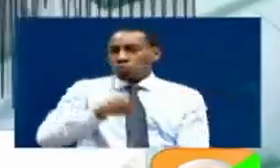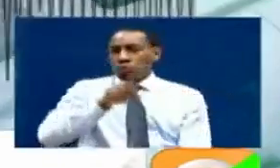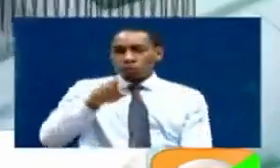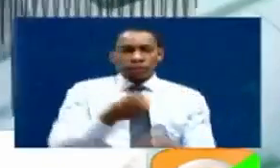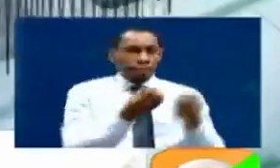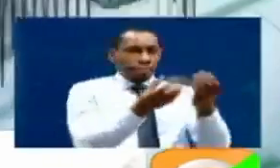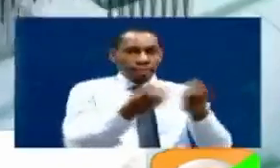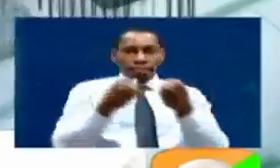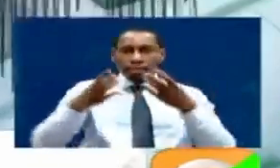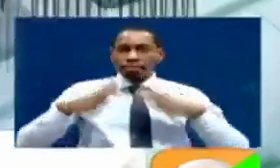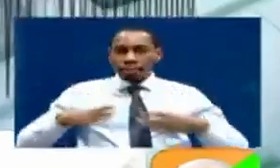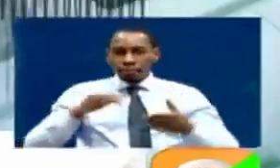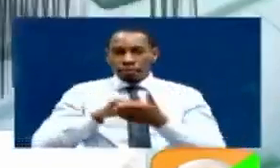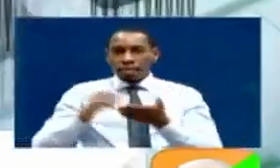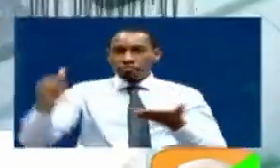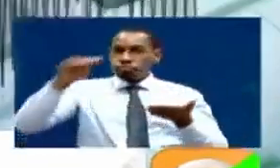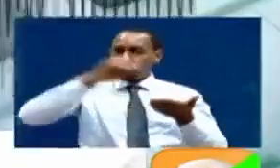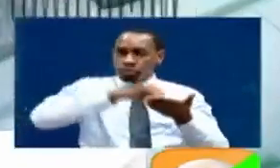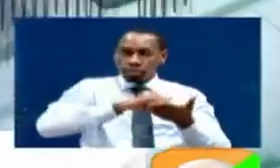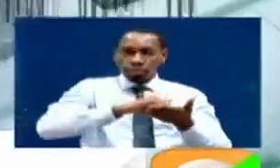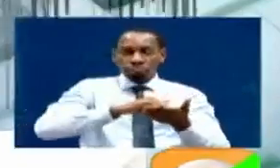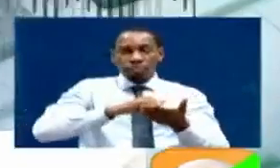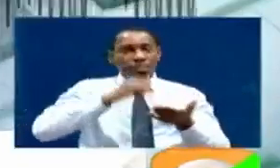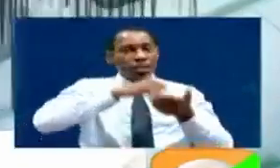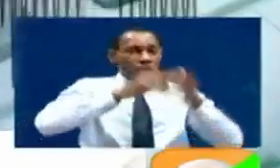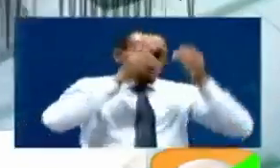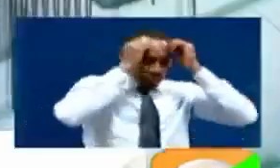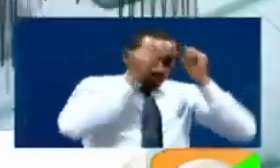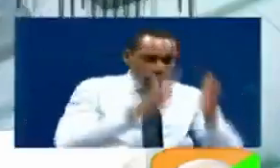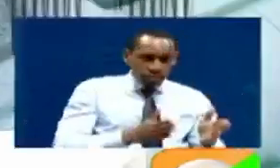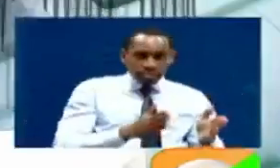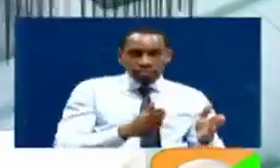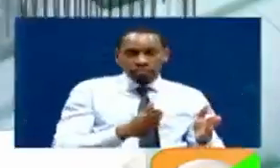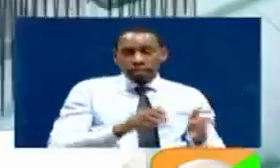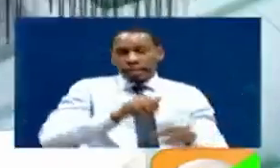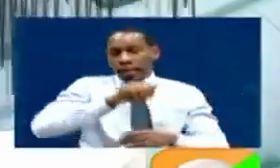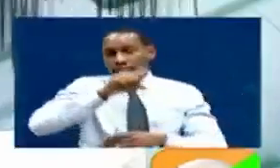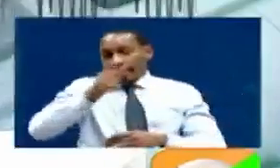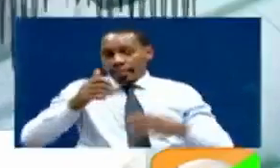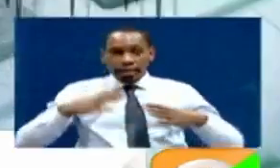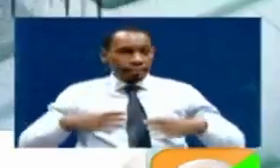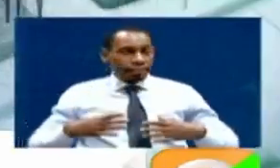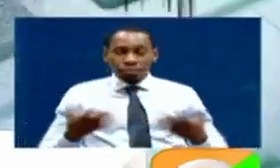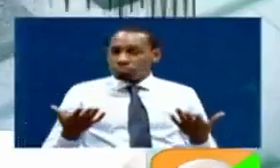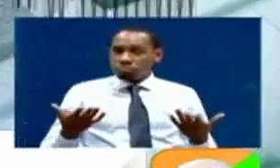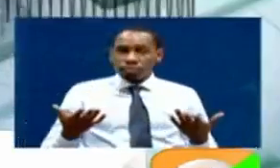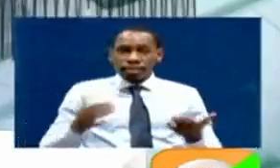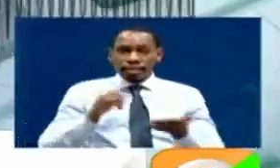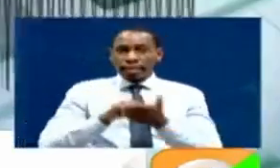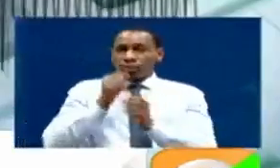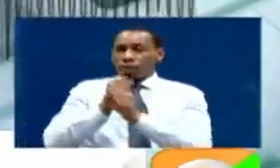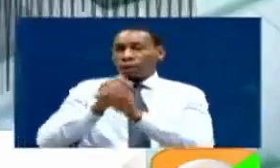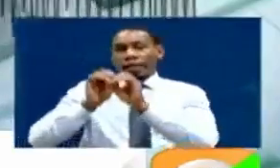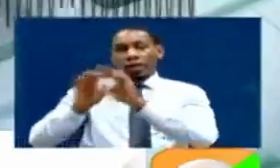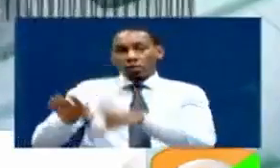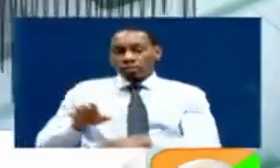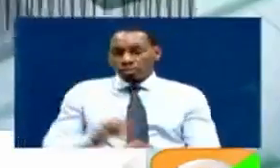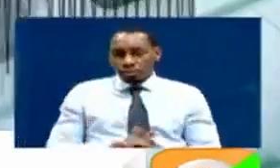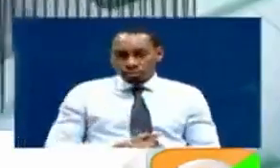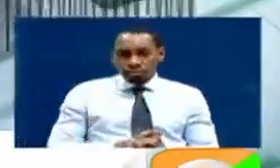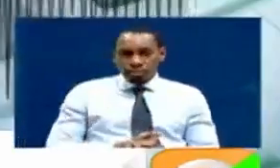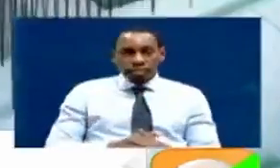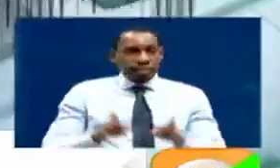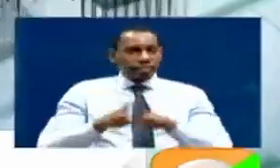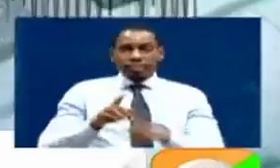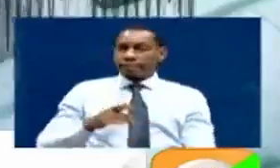of the persons arriving, some of them are students, some of them are persons who lost their jobs